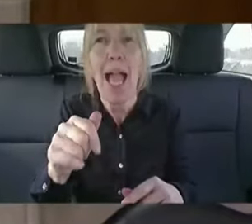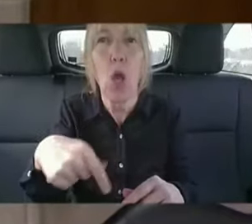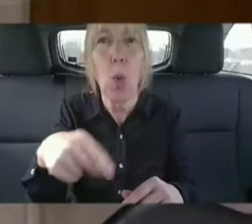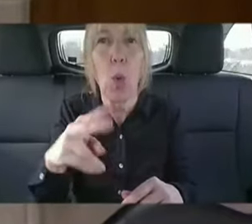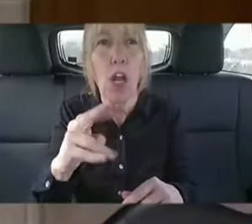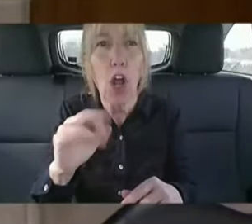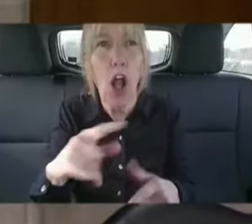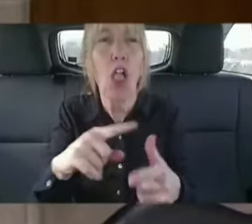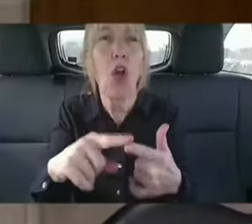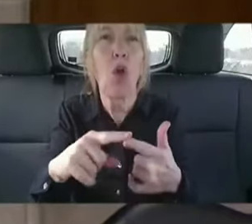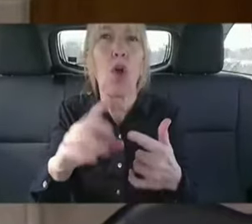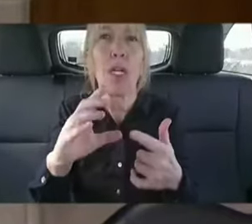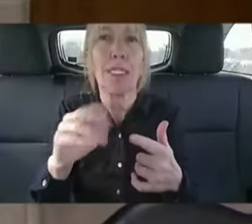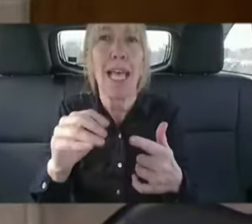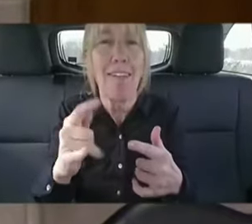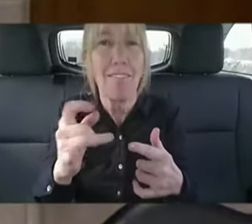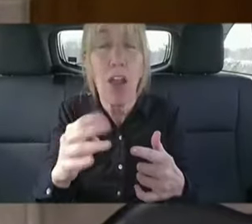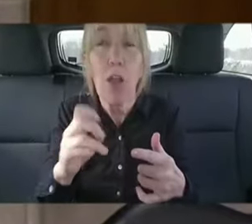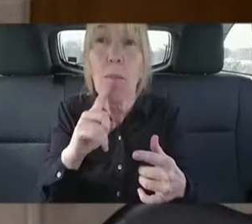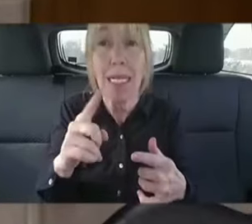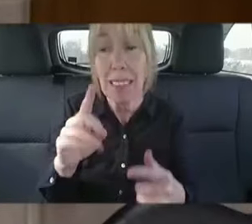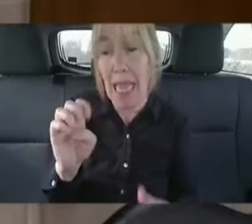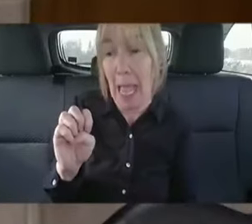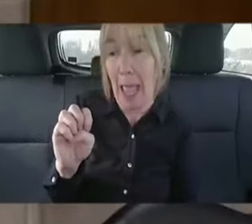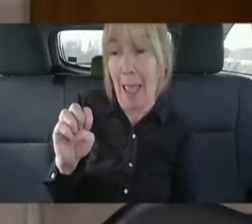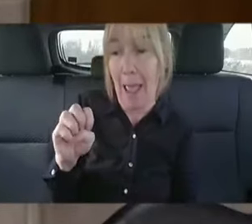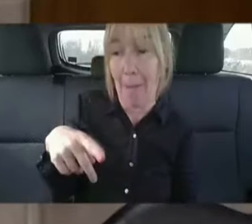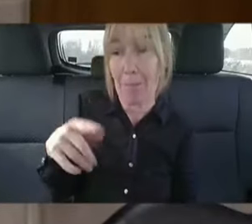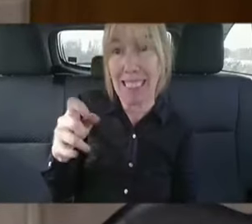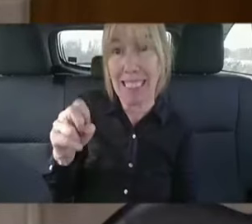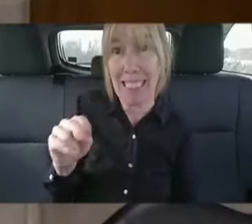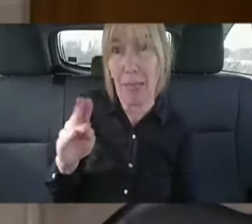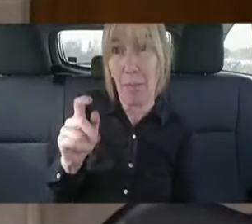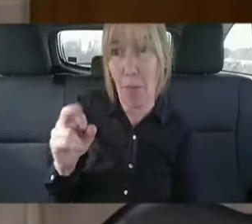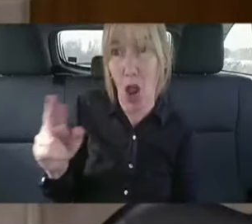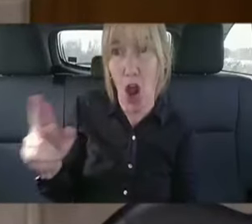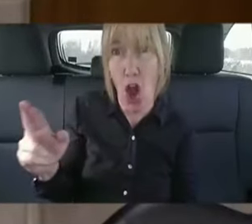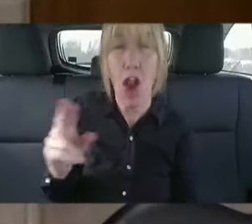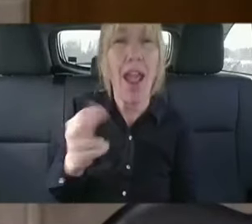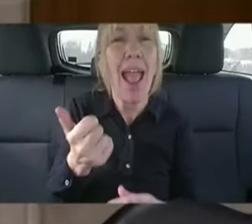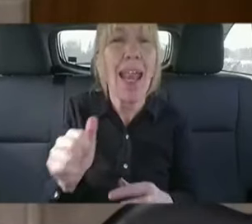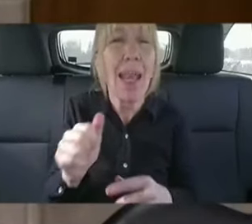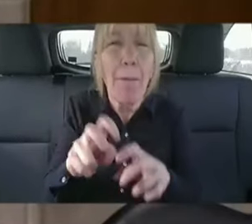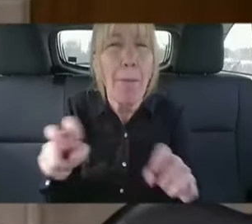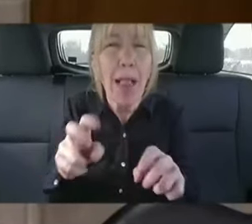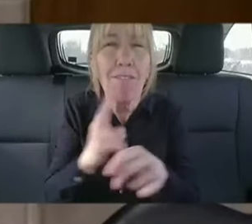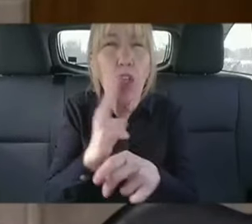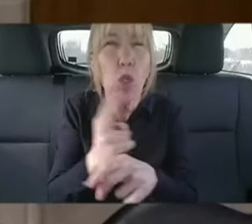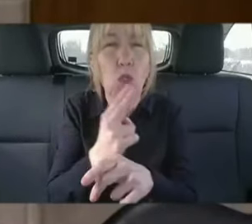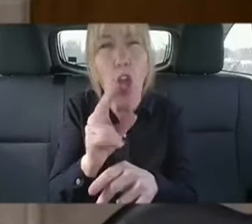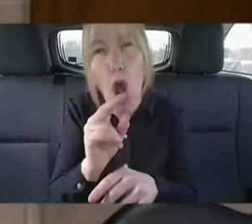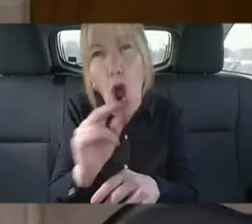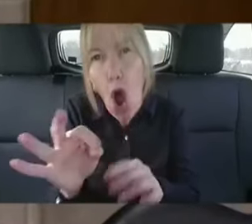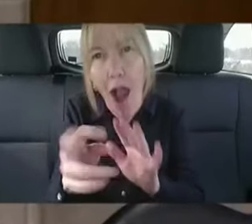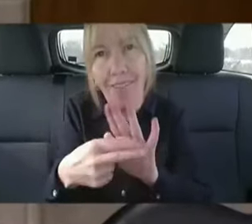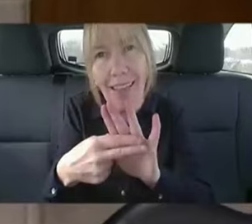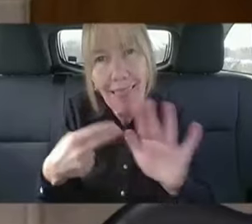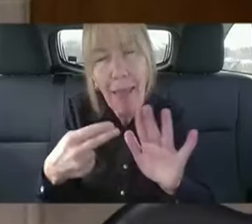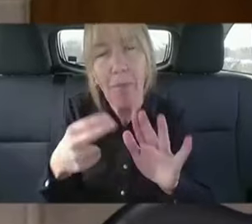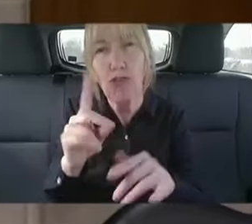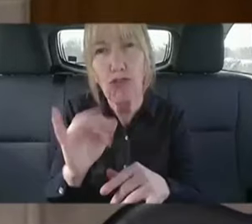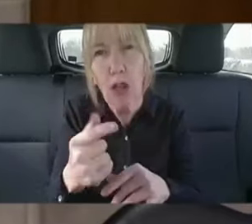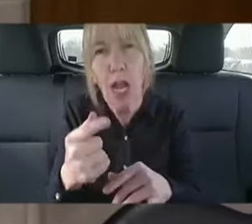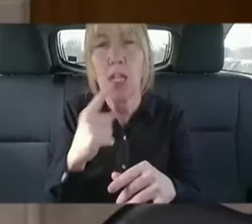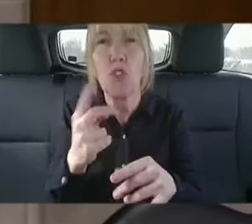up the Epstein-Barr virus, that type of thing as well. Does anybody in the panel have any experience using off-label drugs to treat this with some